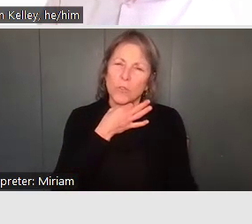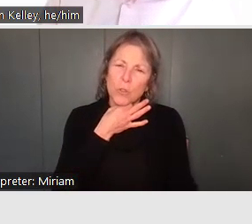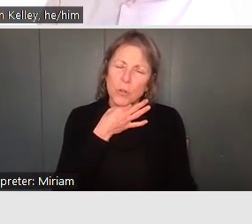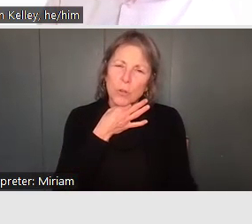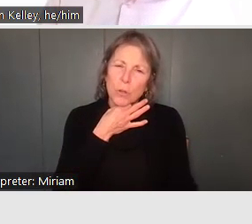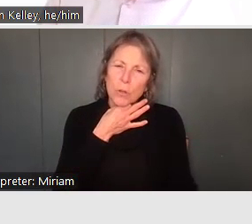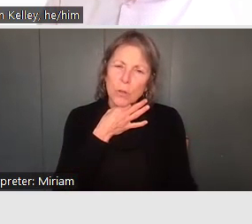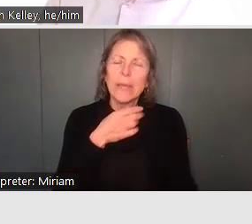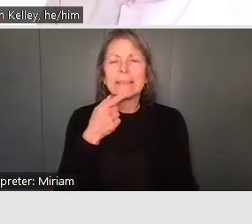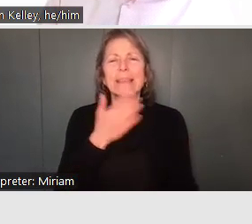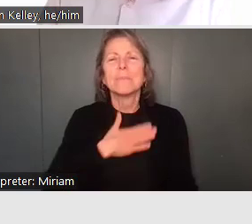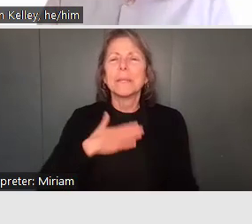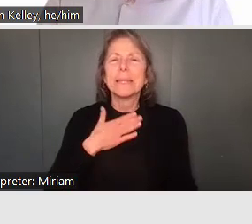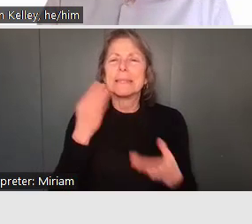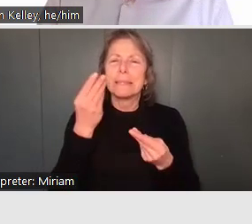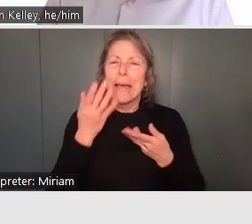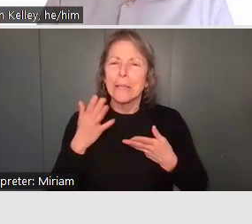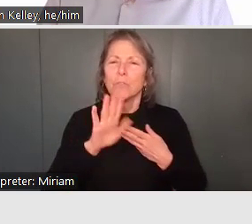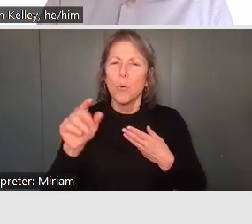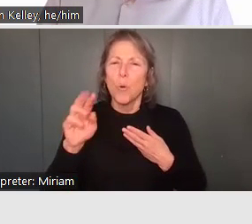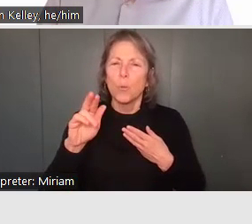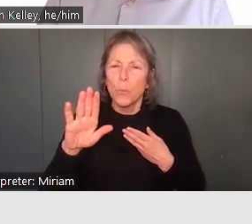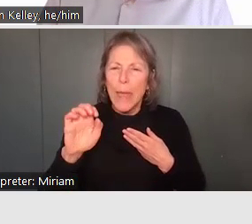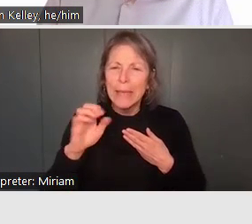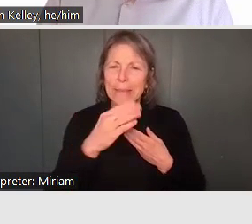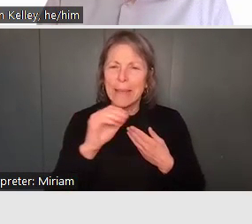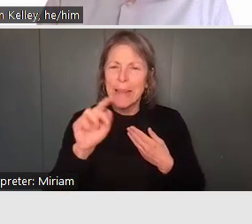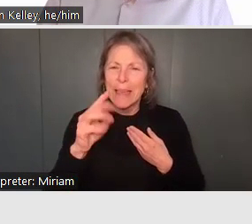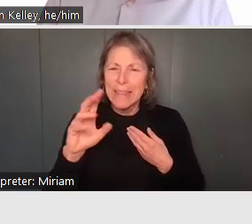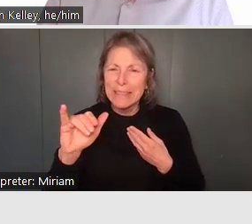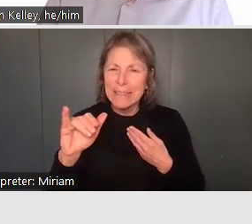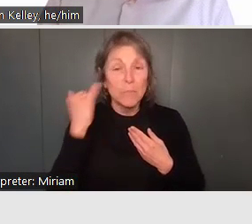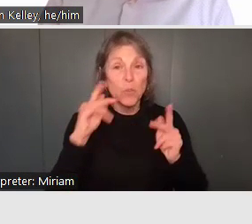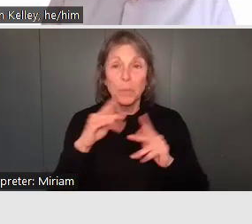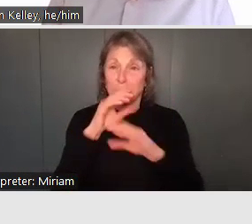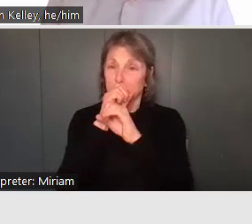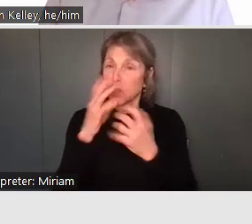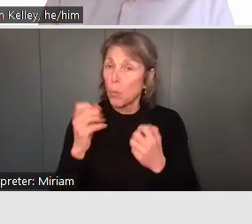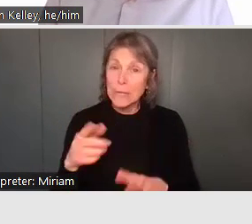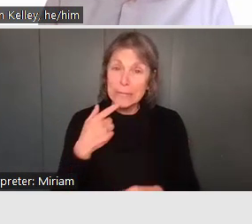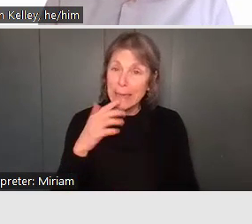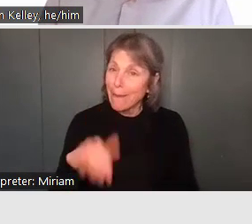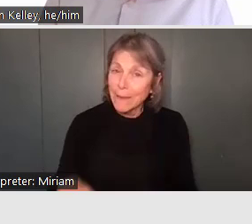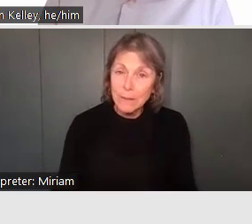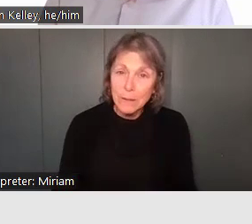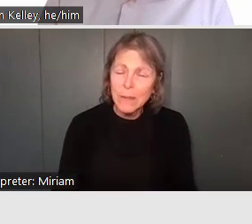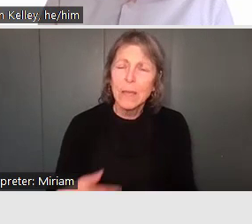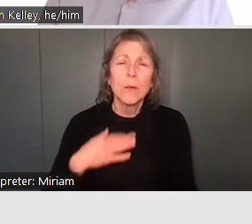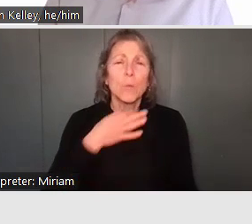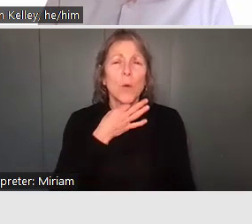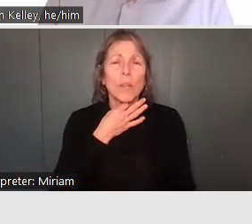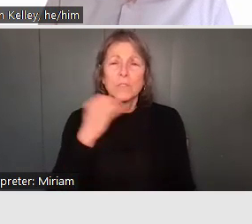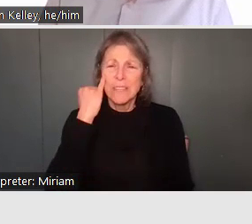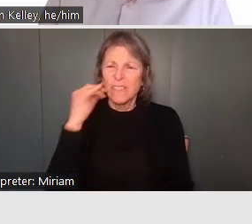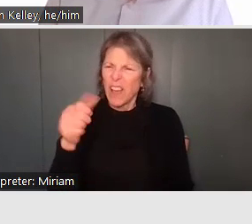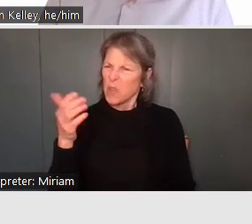I mean, it says, please tell us your race and ethnicity, but what if people don't really want to do that? Like, I wonder if there's